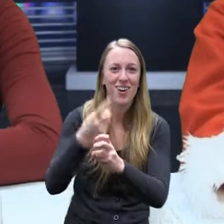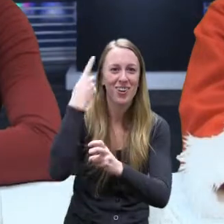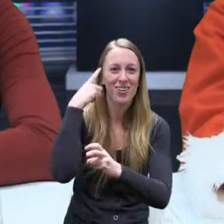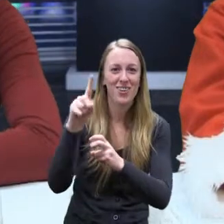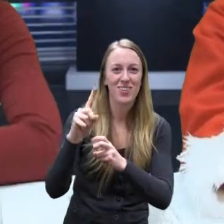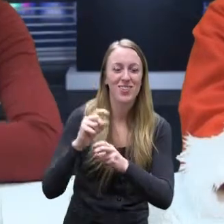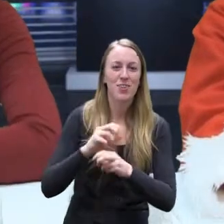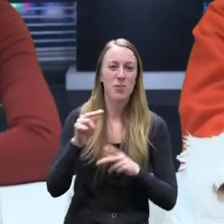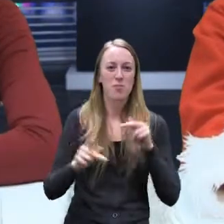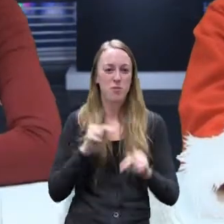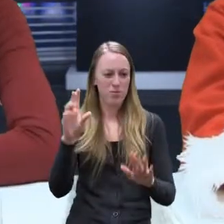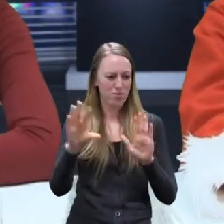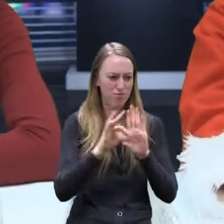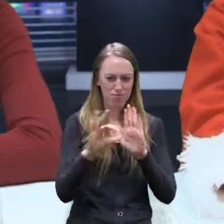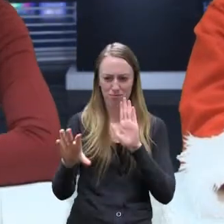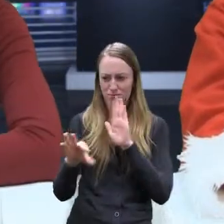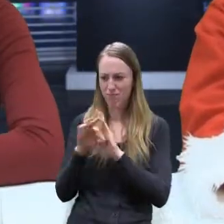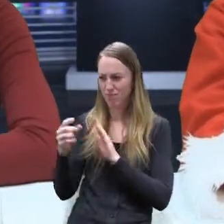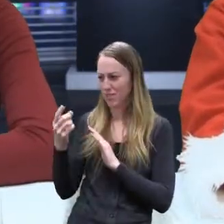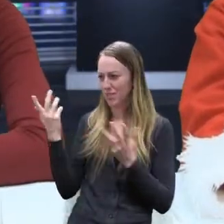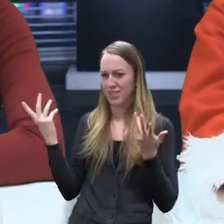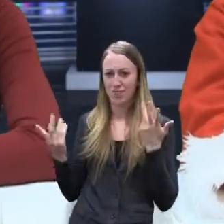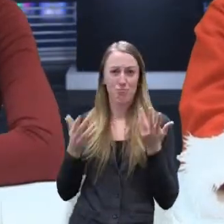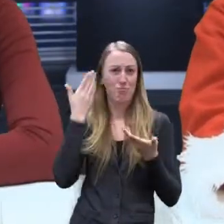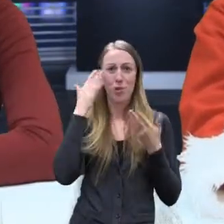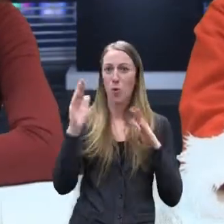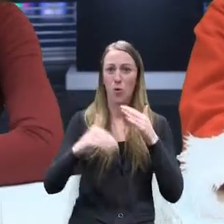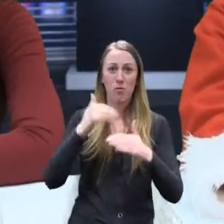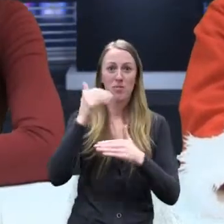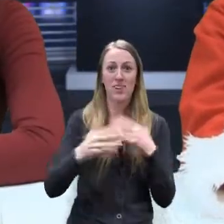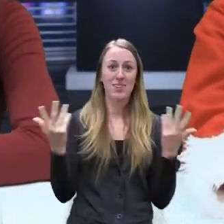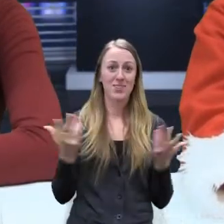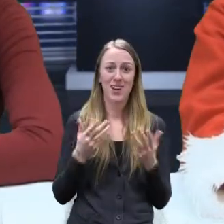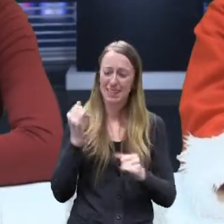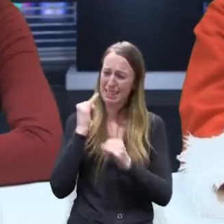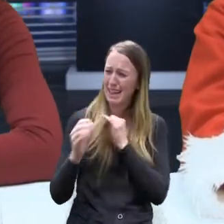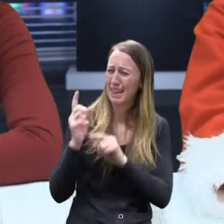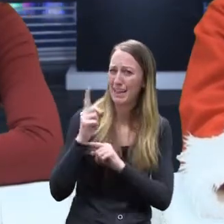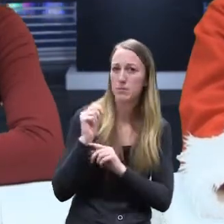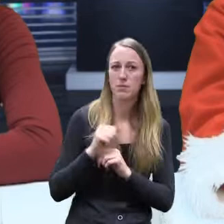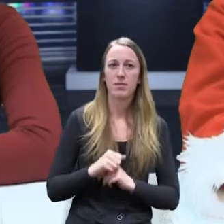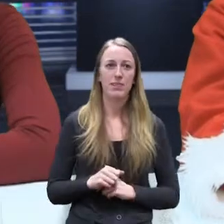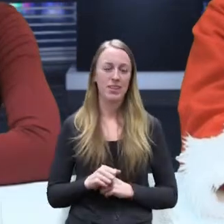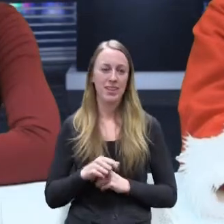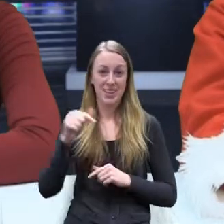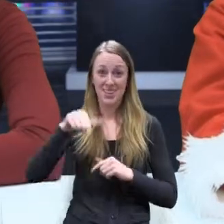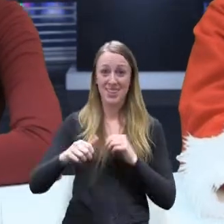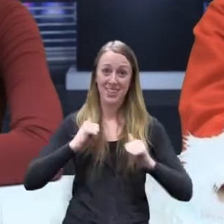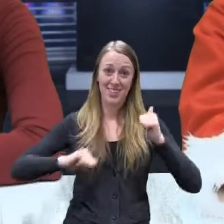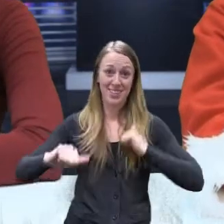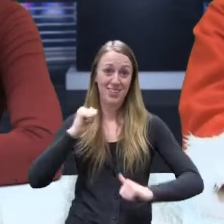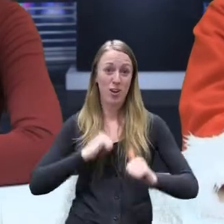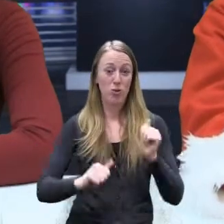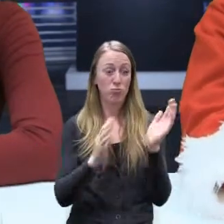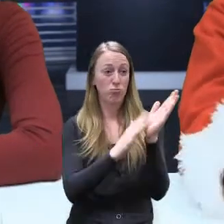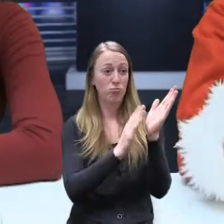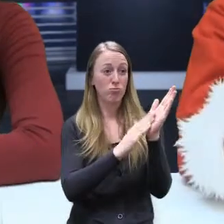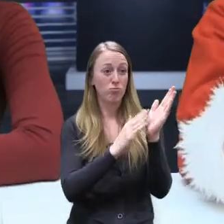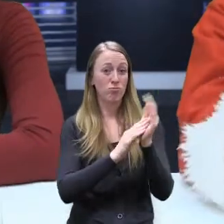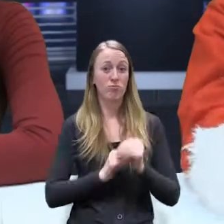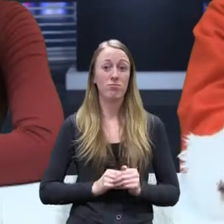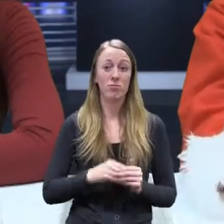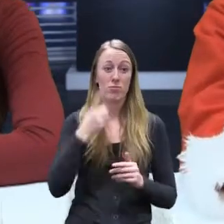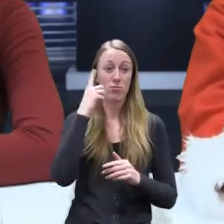couple things from the concert that we don't even know what's coming up next. It was last minute editing to make the deadline for this show. And kudos to Dylan, who did an